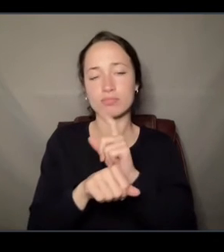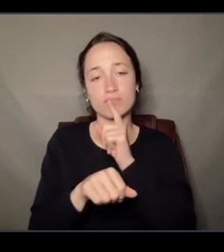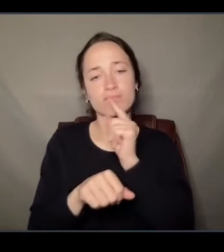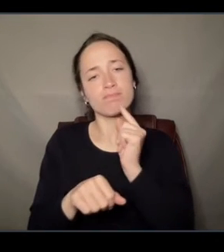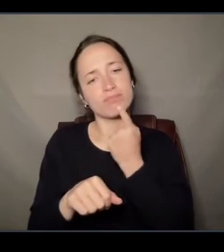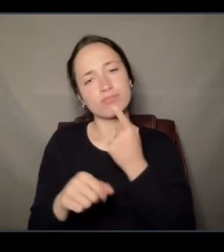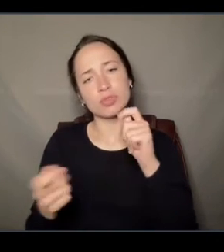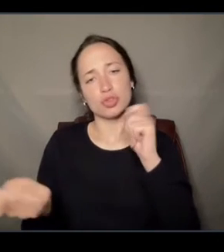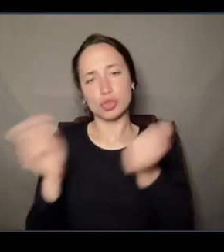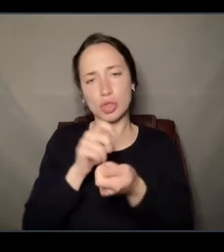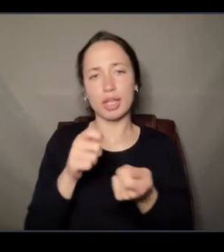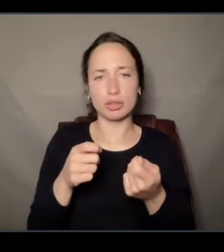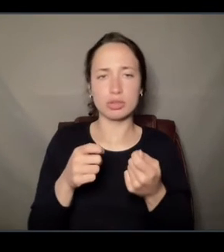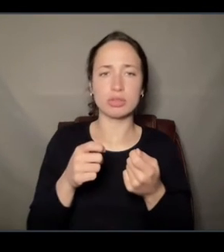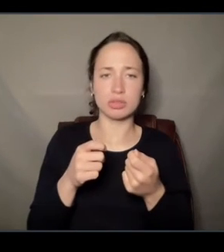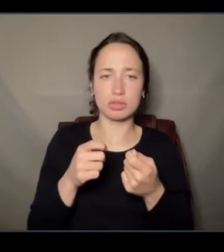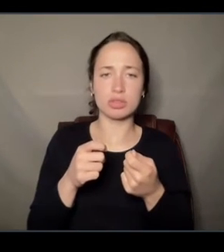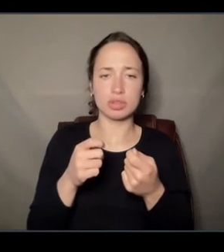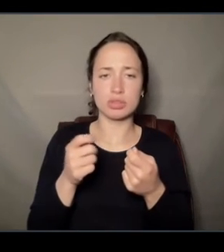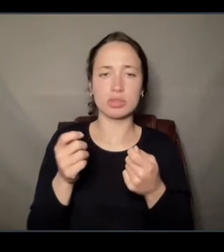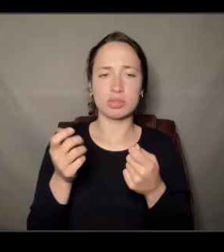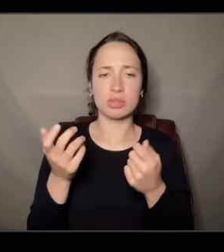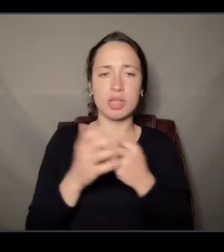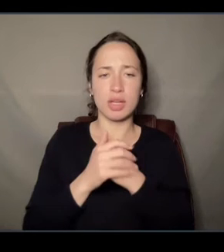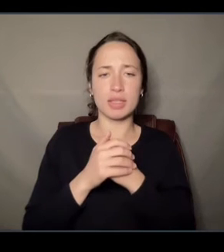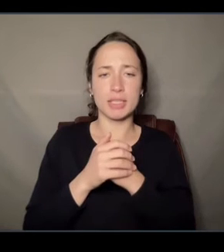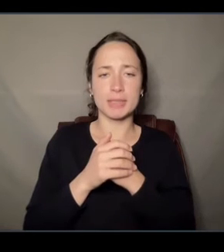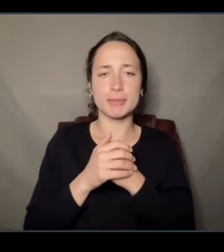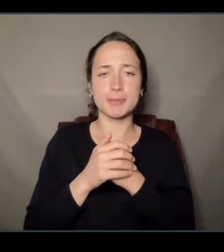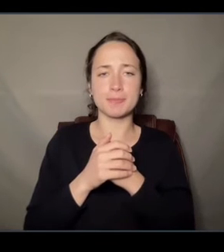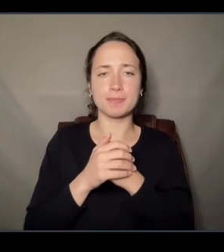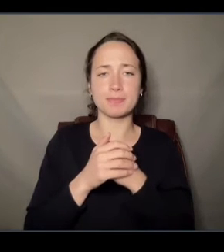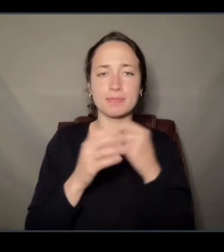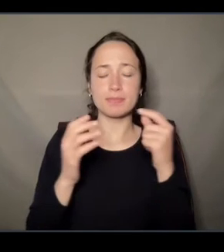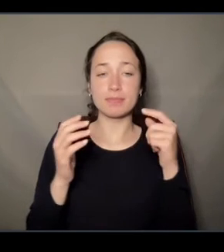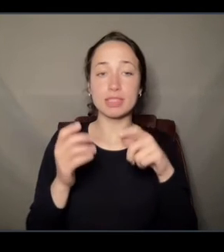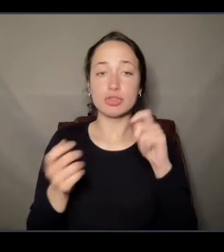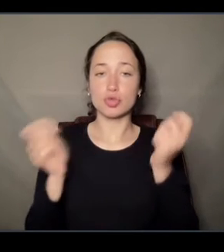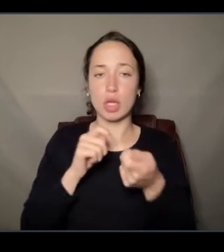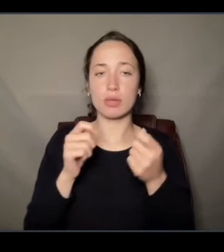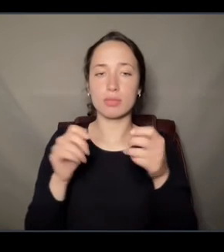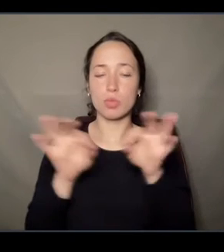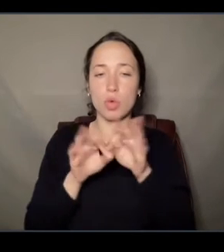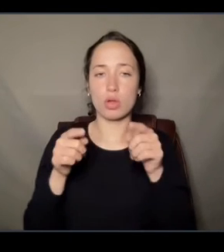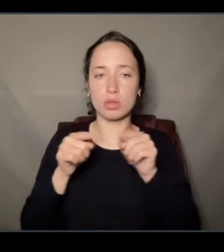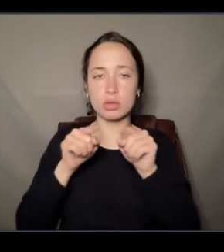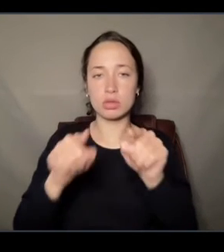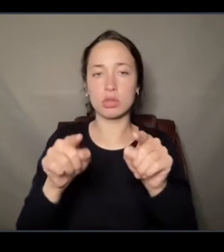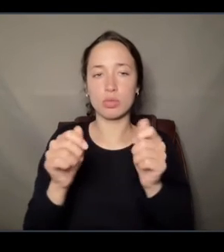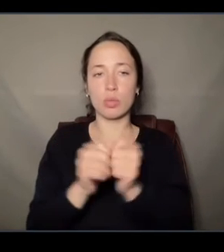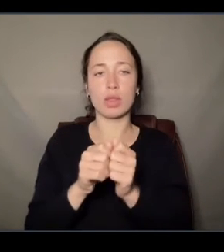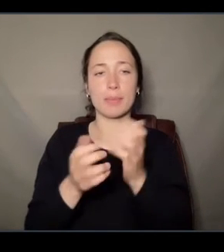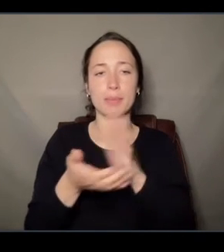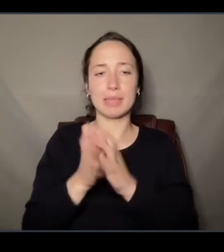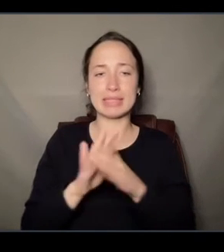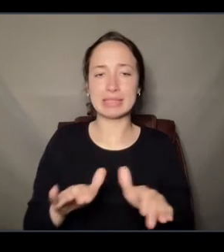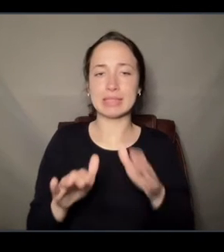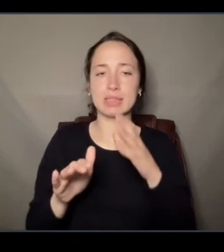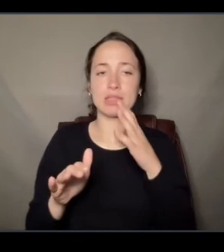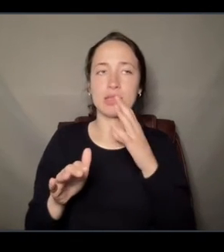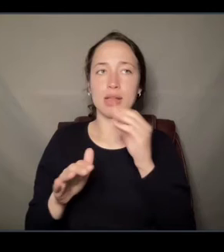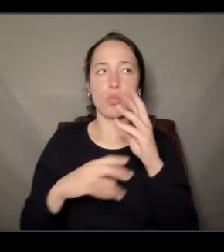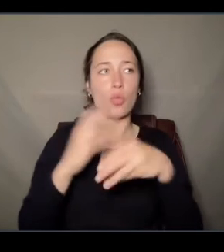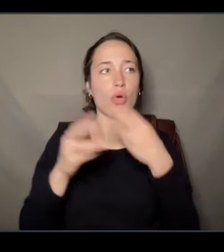pave the path of substantive change. This change aligns with our longing for a